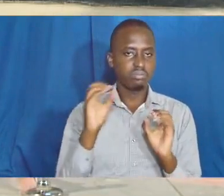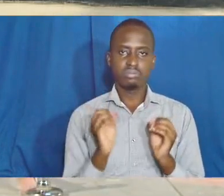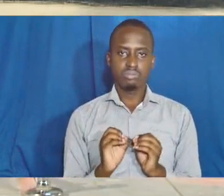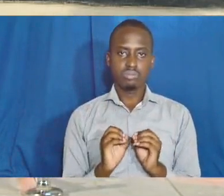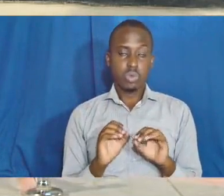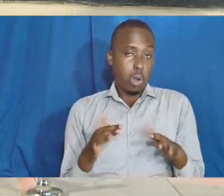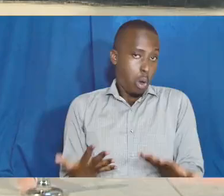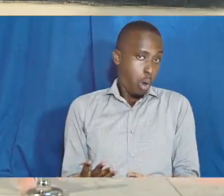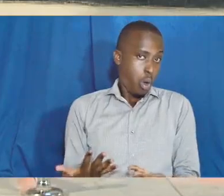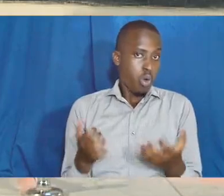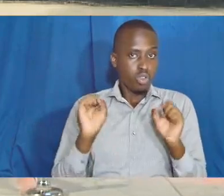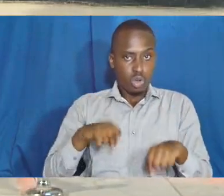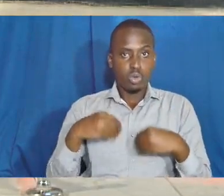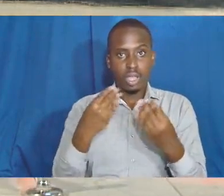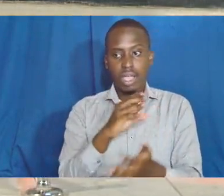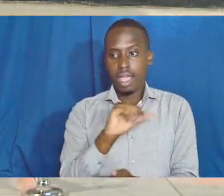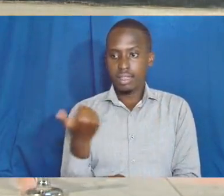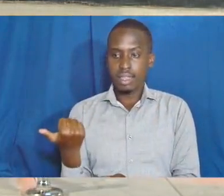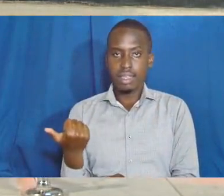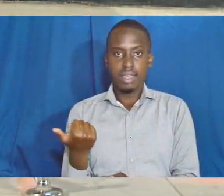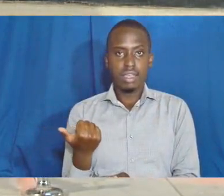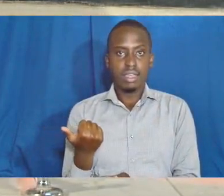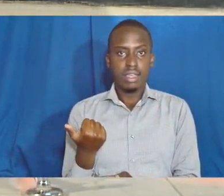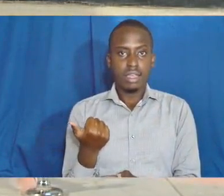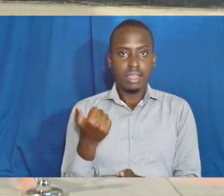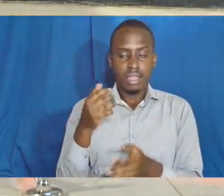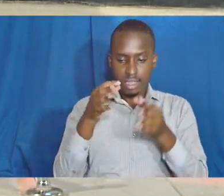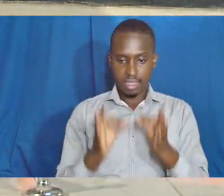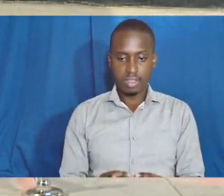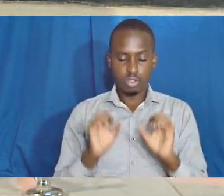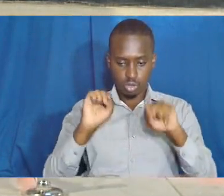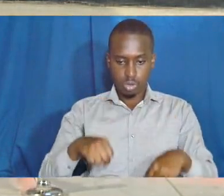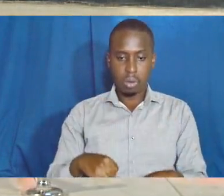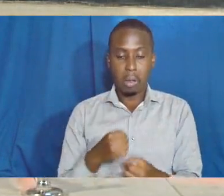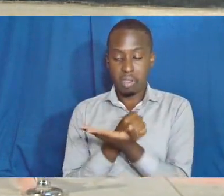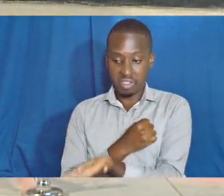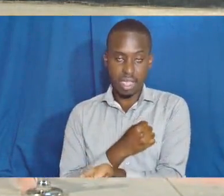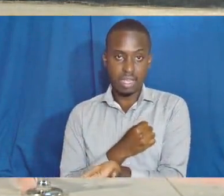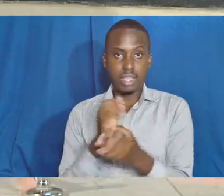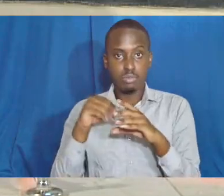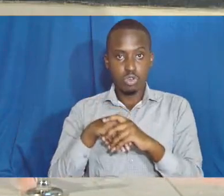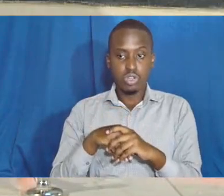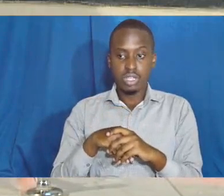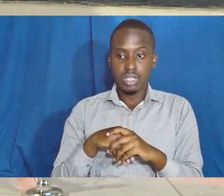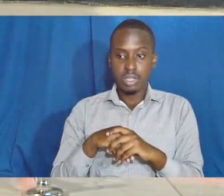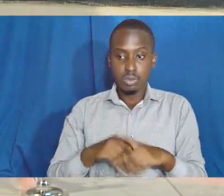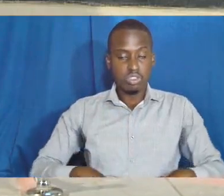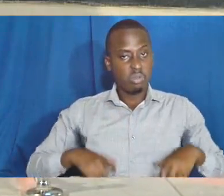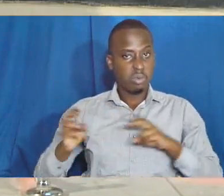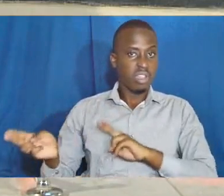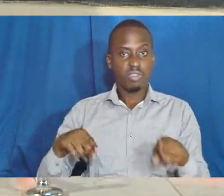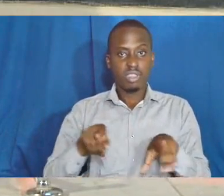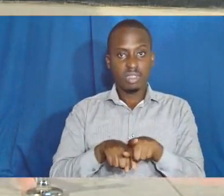Or you can give other substances that you may think also exists in nature as pure